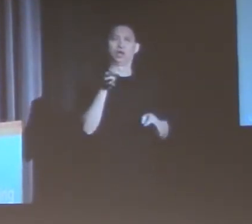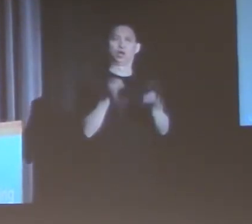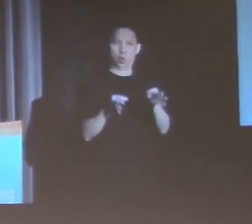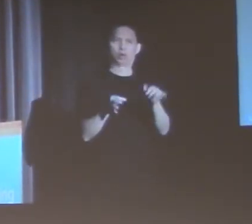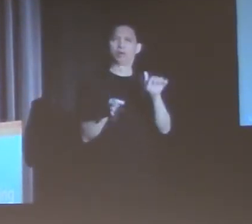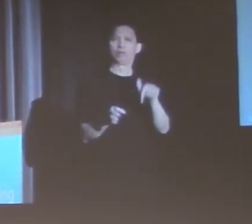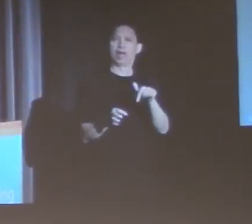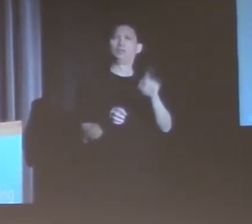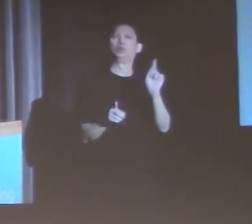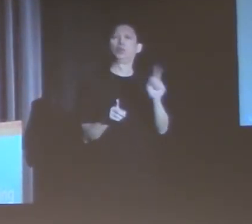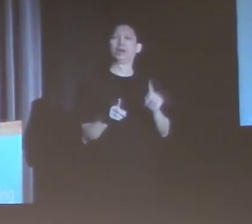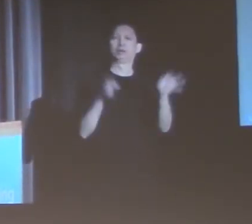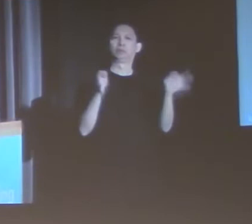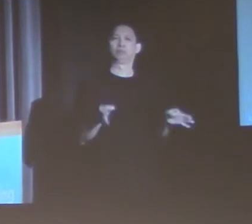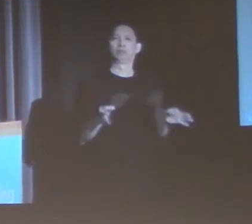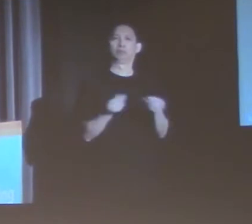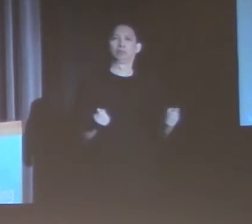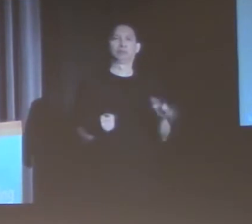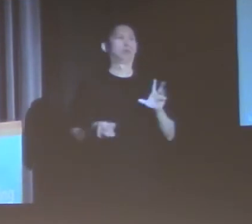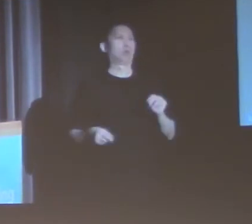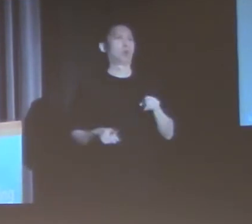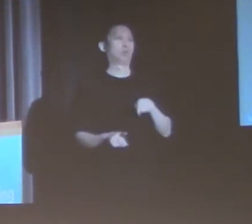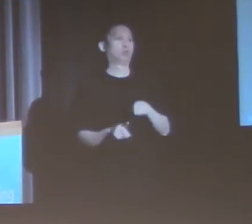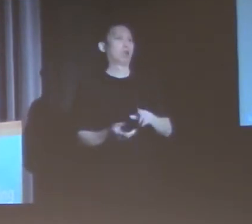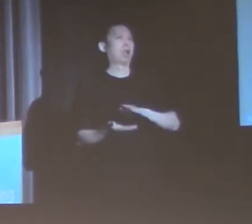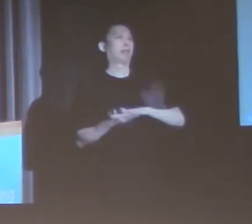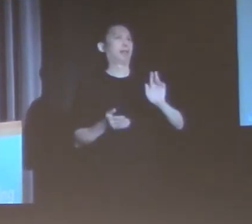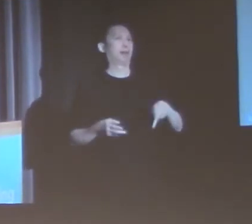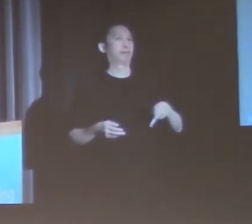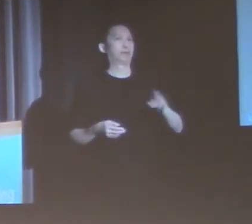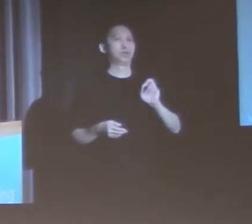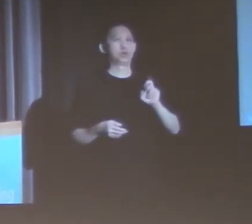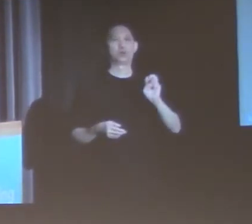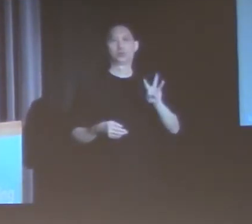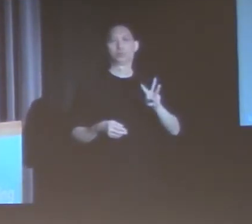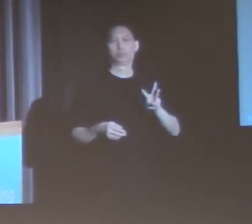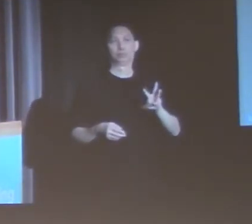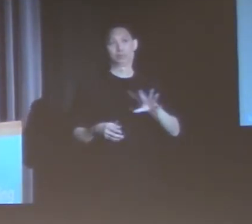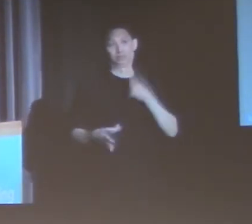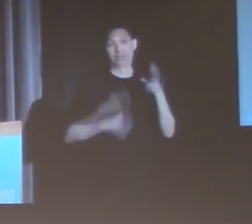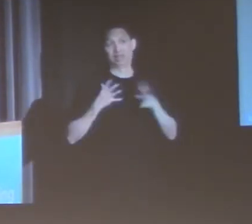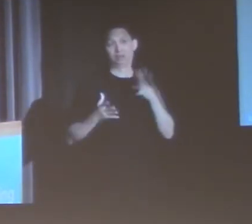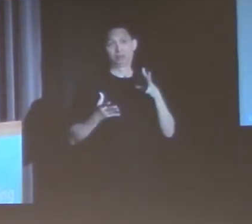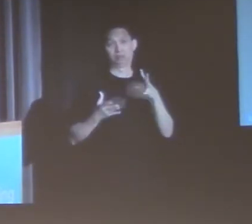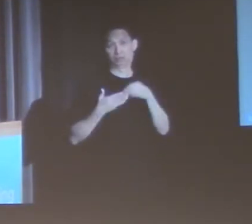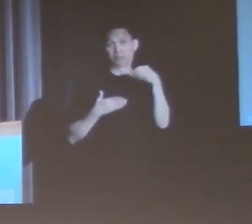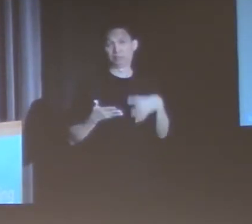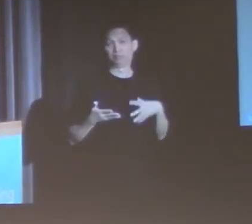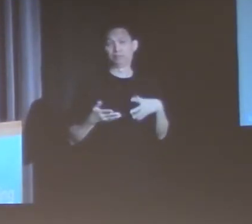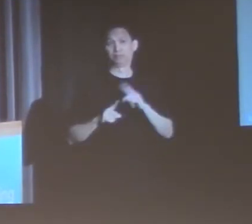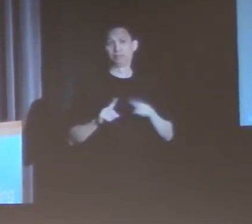it's not. It's just the cleanup crew. Very sophisticated, very expensive, just the cleanup crew. And the fact that nobody cared